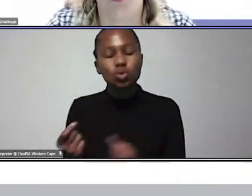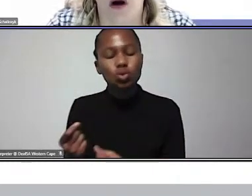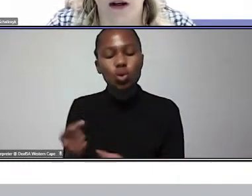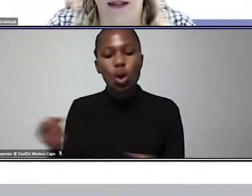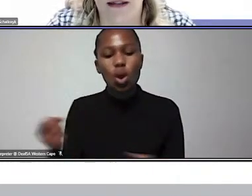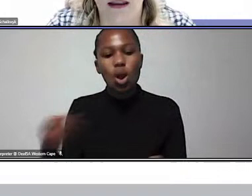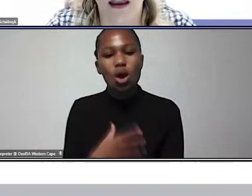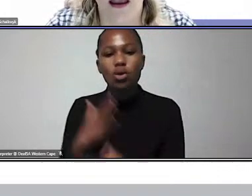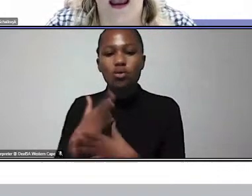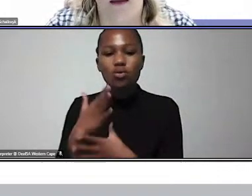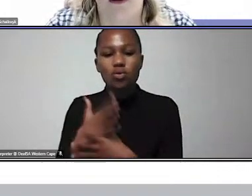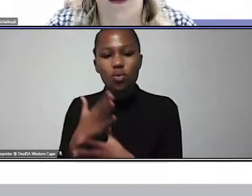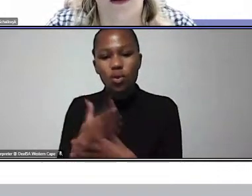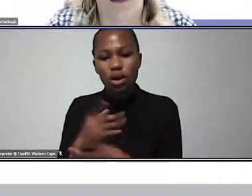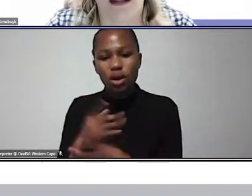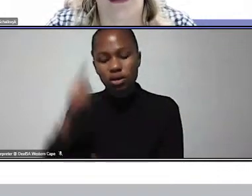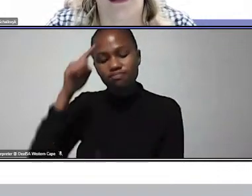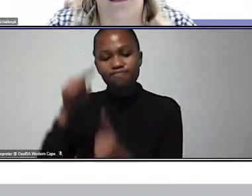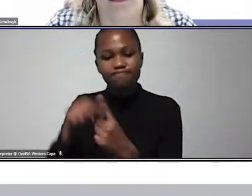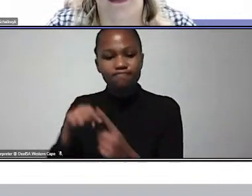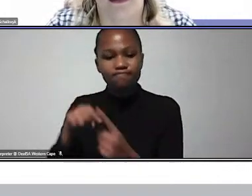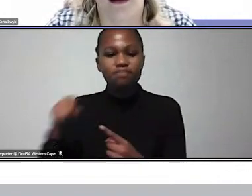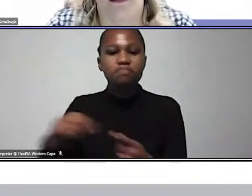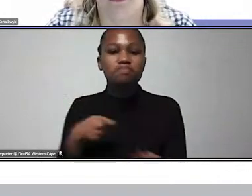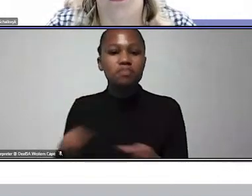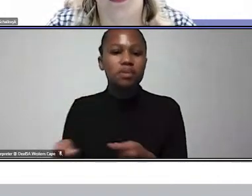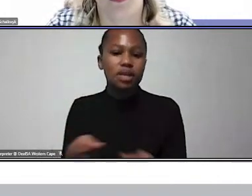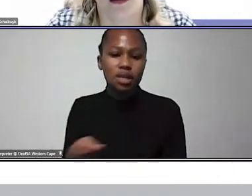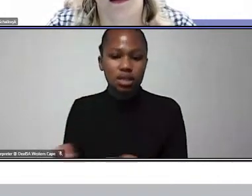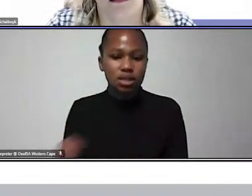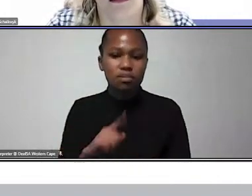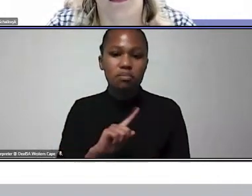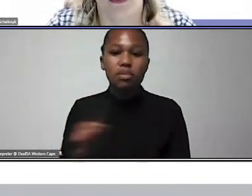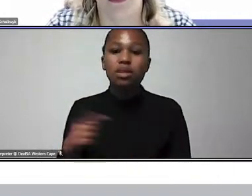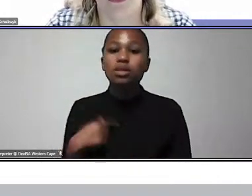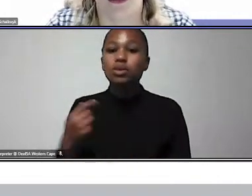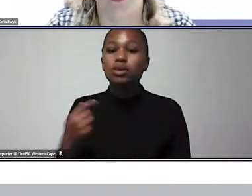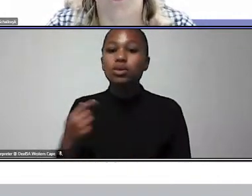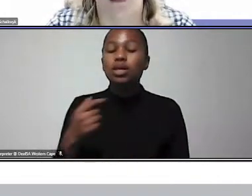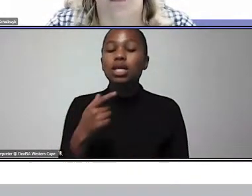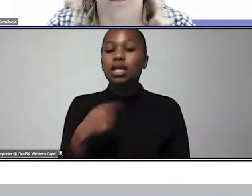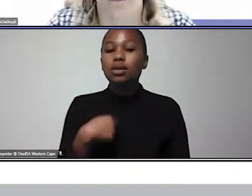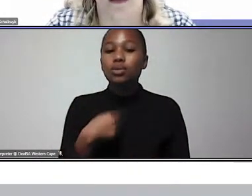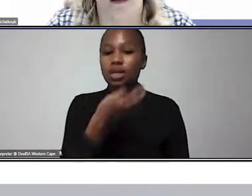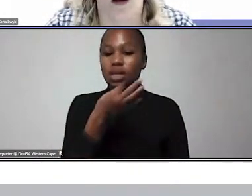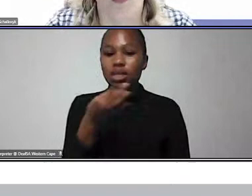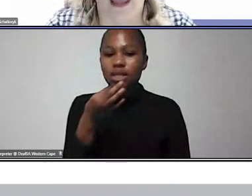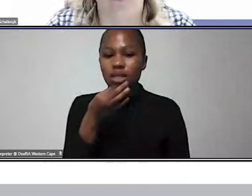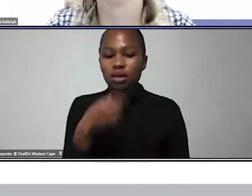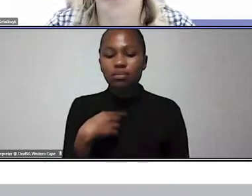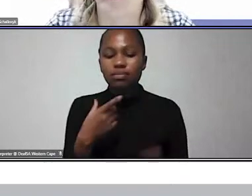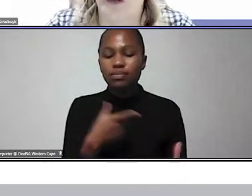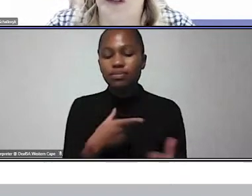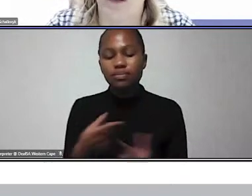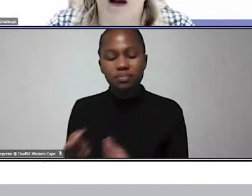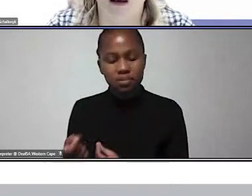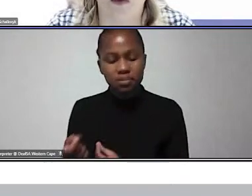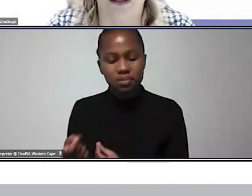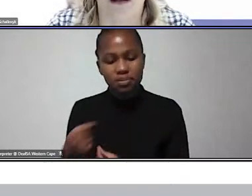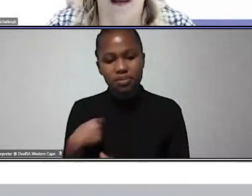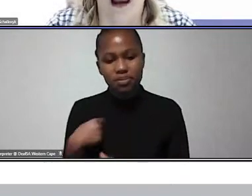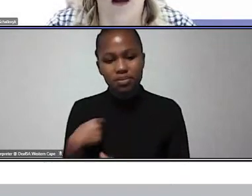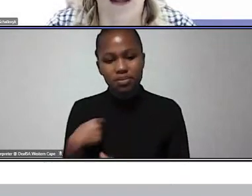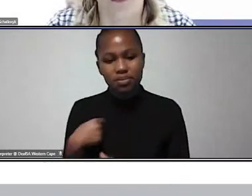looking at new markets. And because you correctly said that in terms of the research that we've done is that we have to